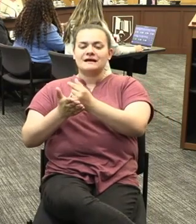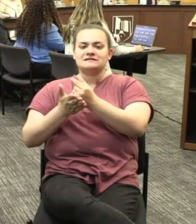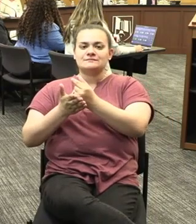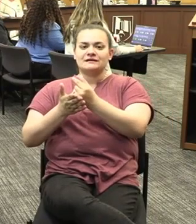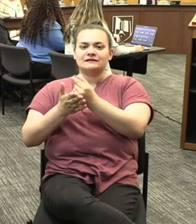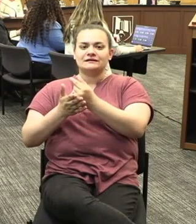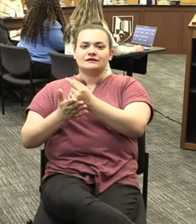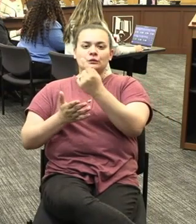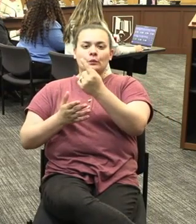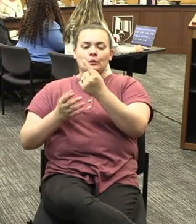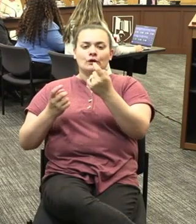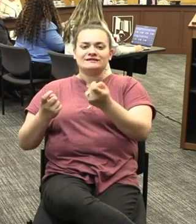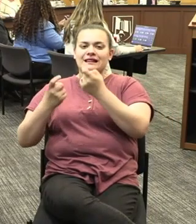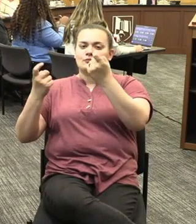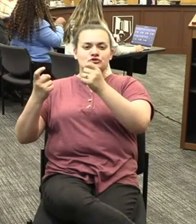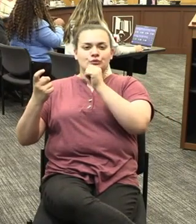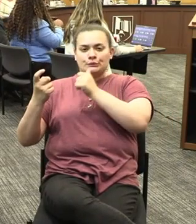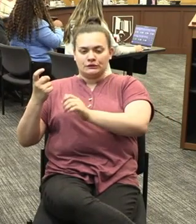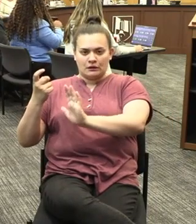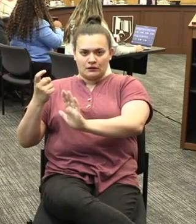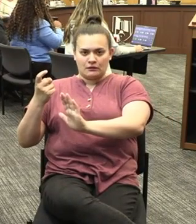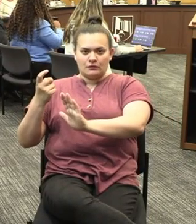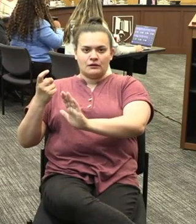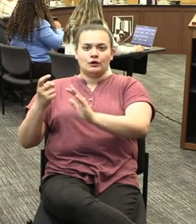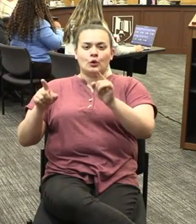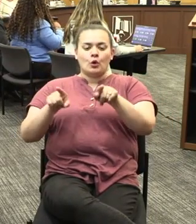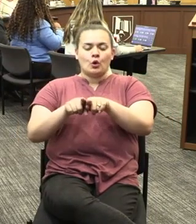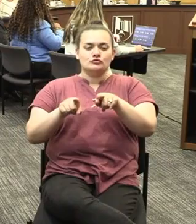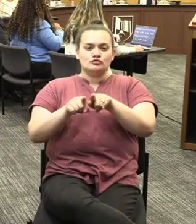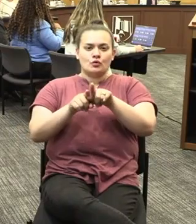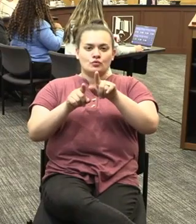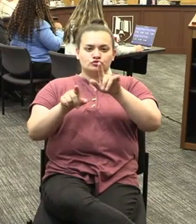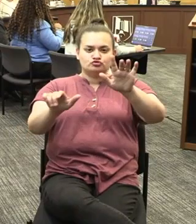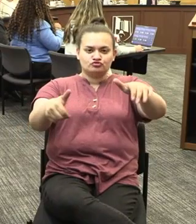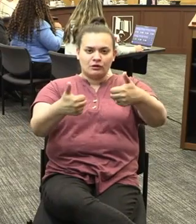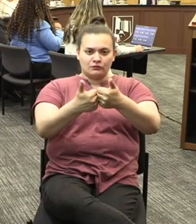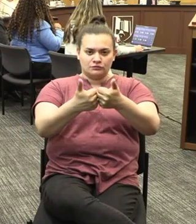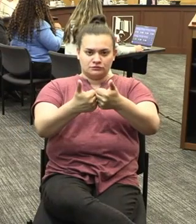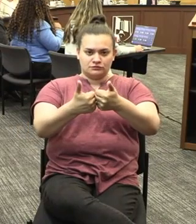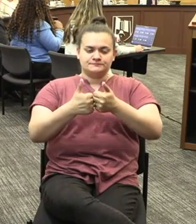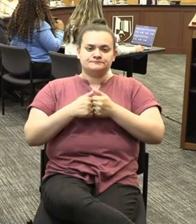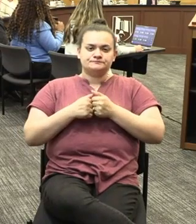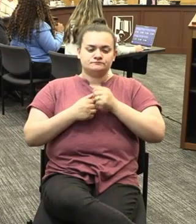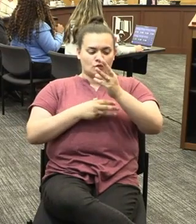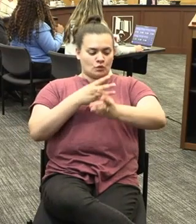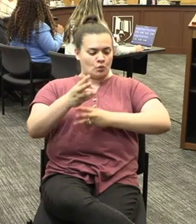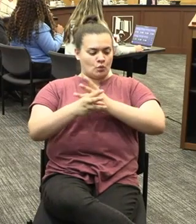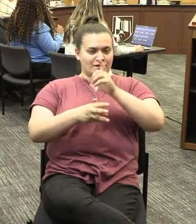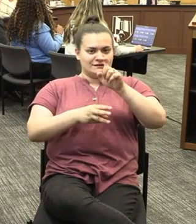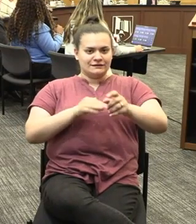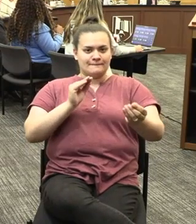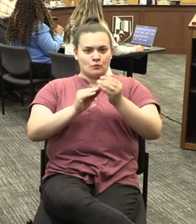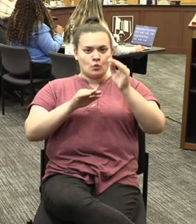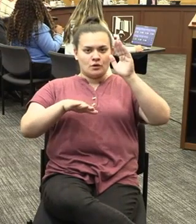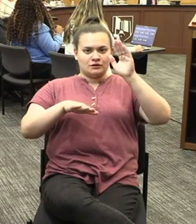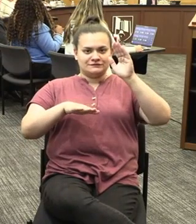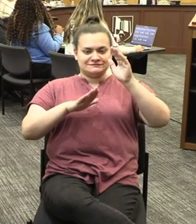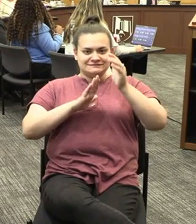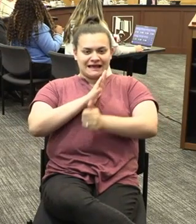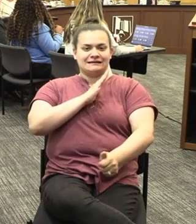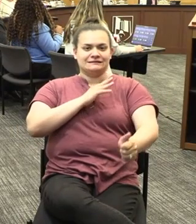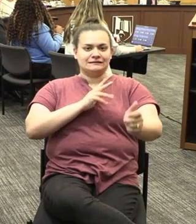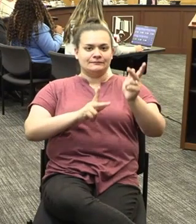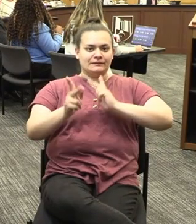just a celebration. It is also a challenge. The world needs more than talented people. It